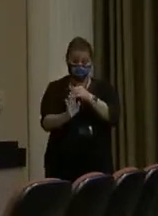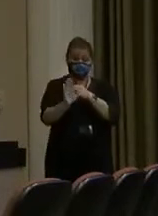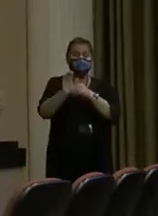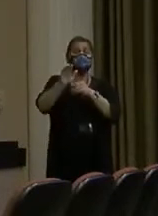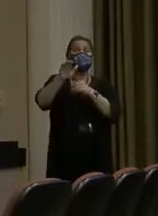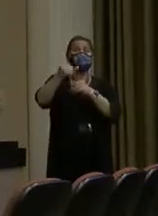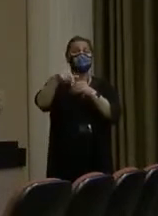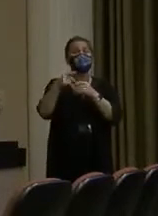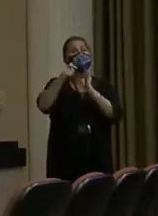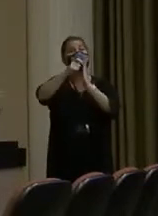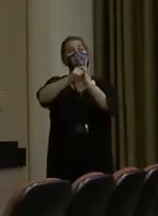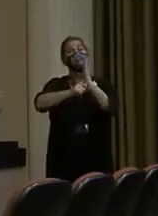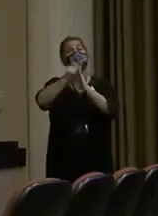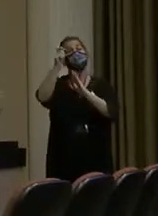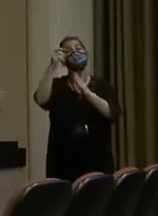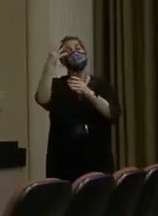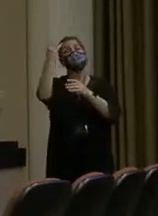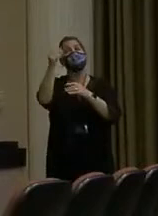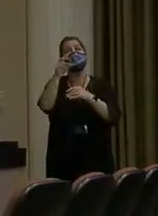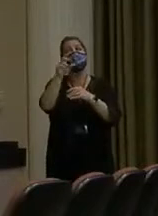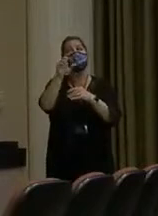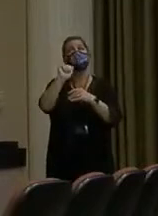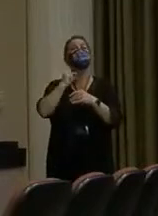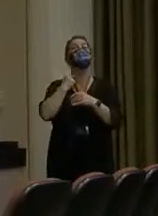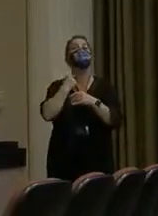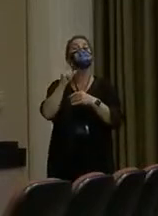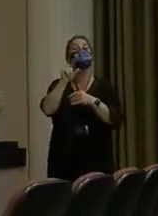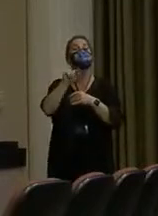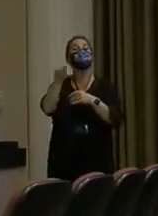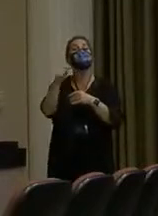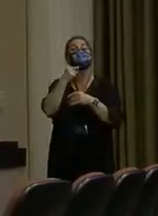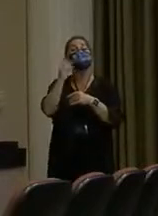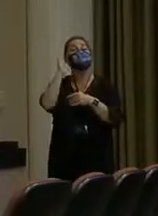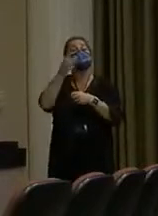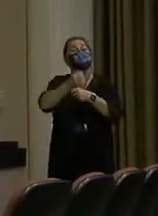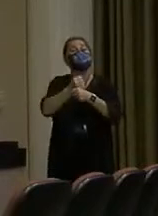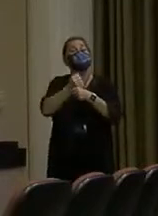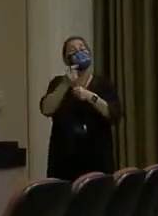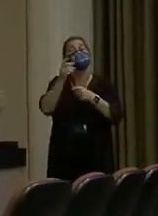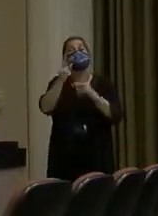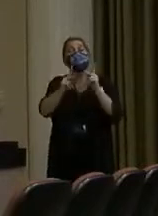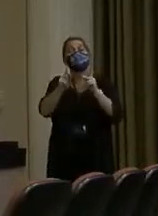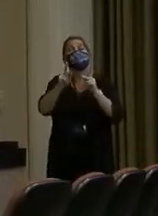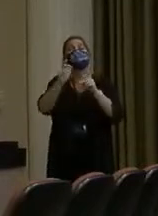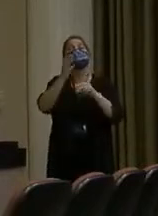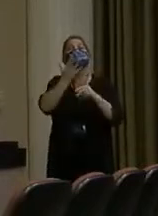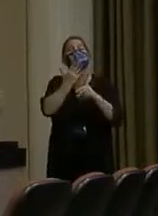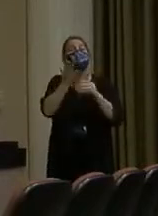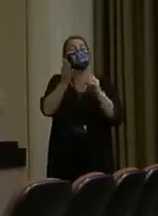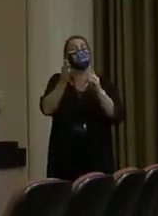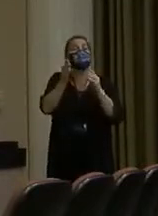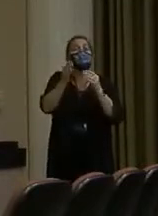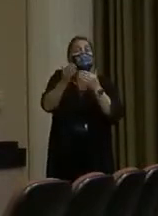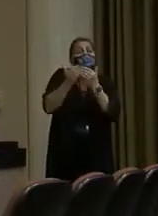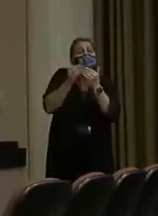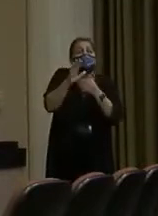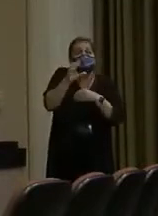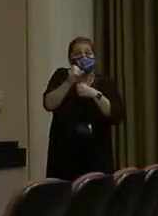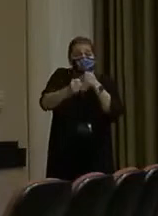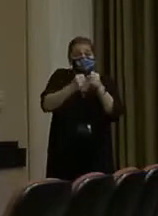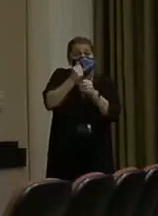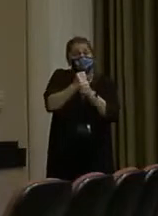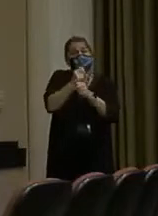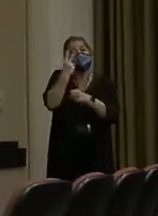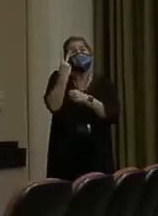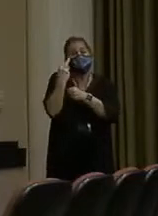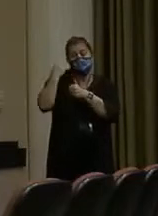this article came out in August of 2020 that says it will take people of color almost 50 years or